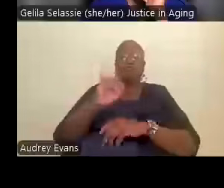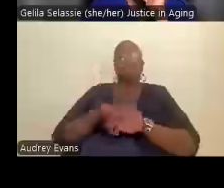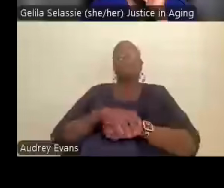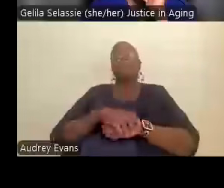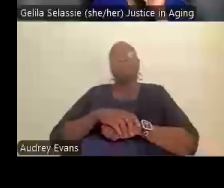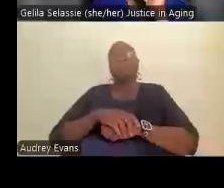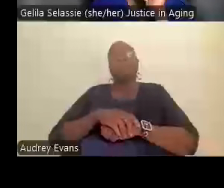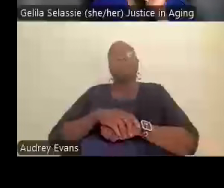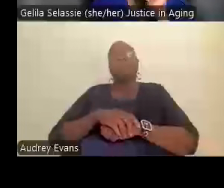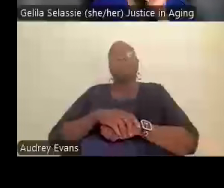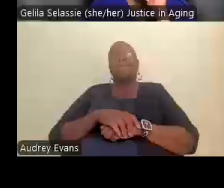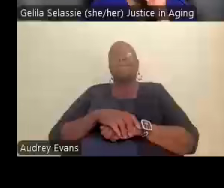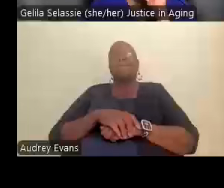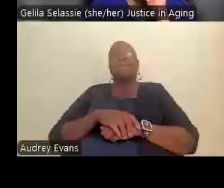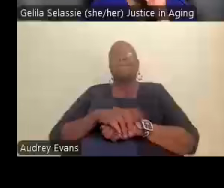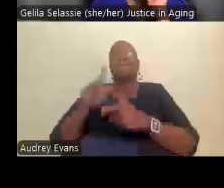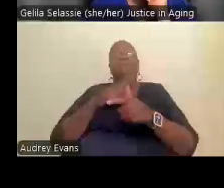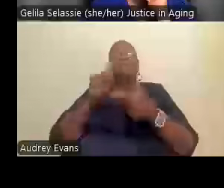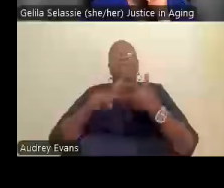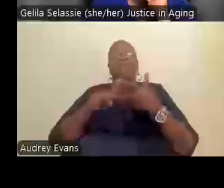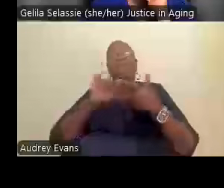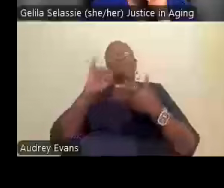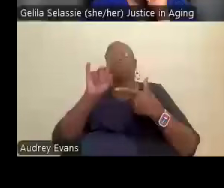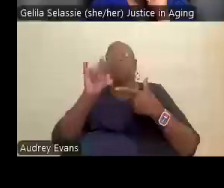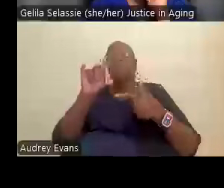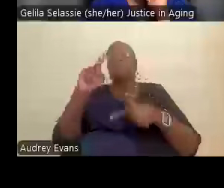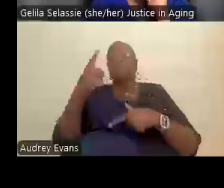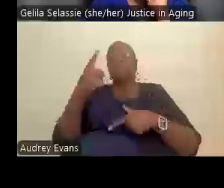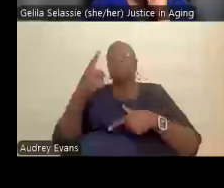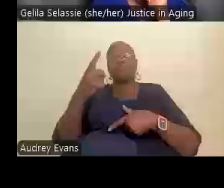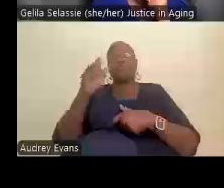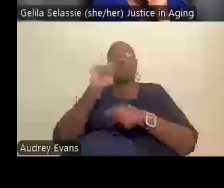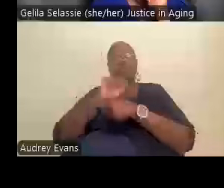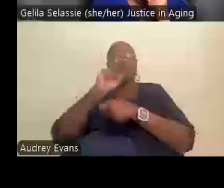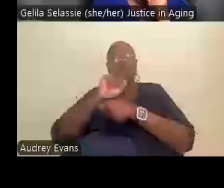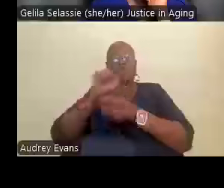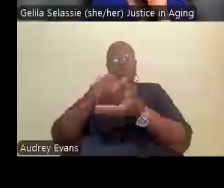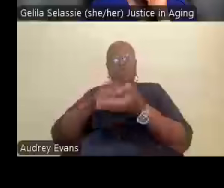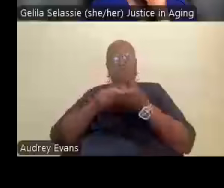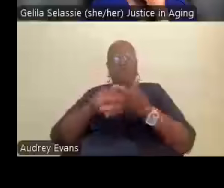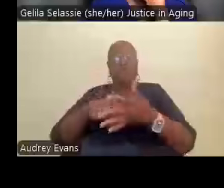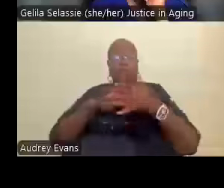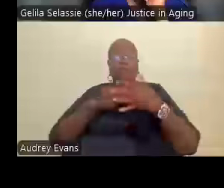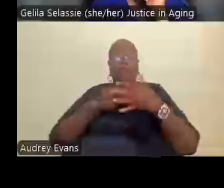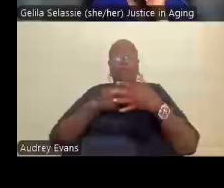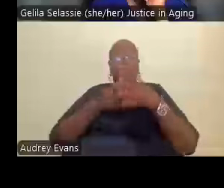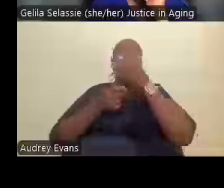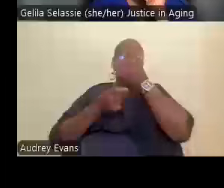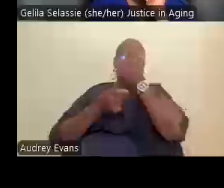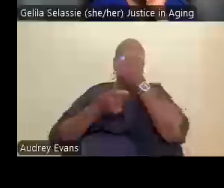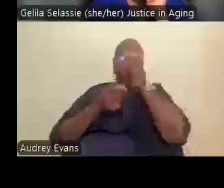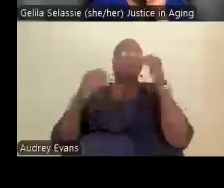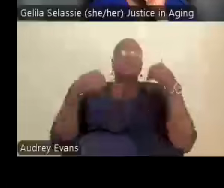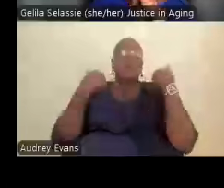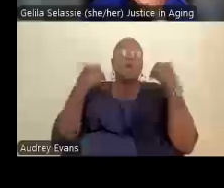And then on January 1st, work requirements go into effect. Younger